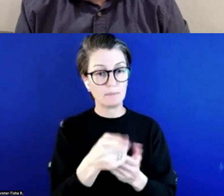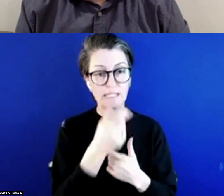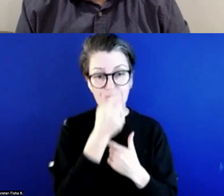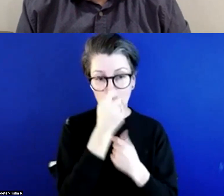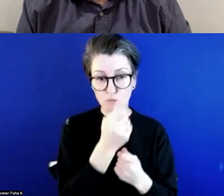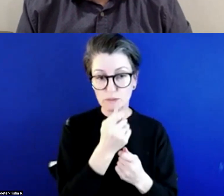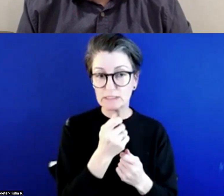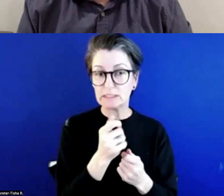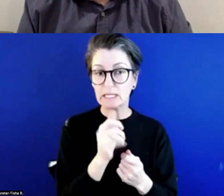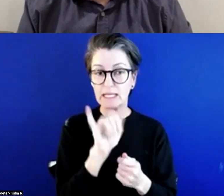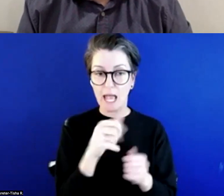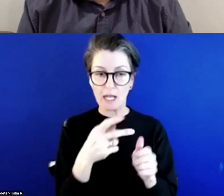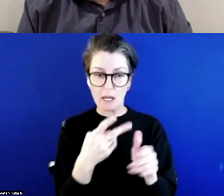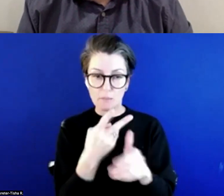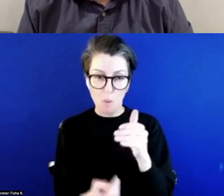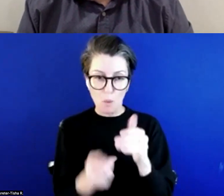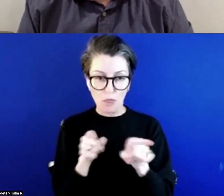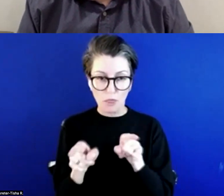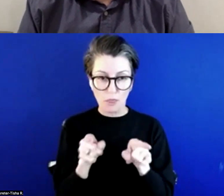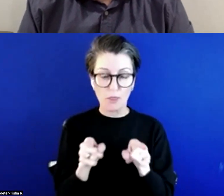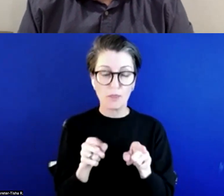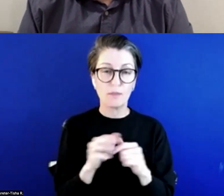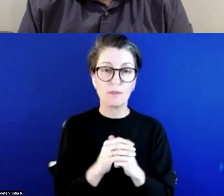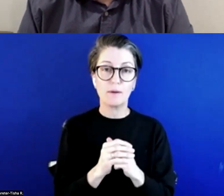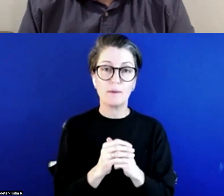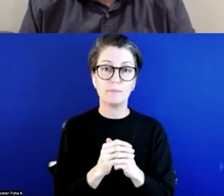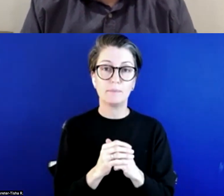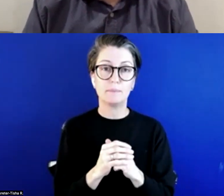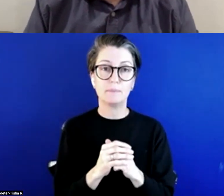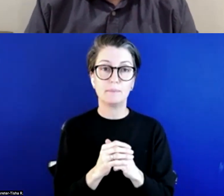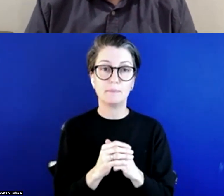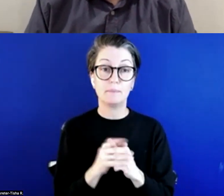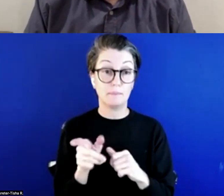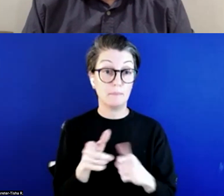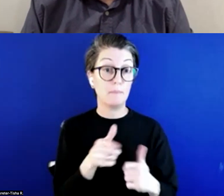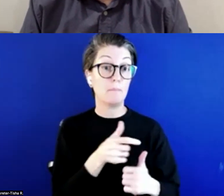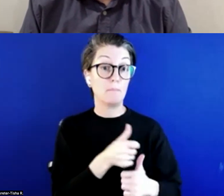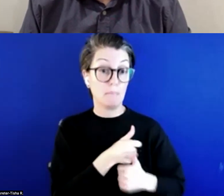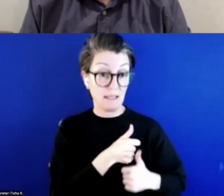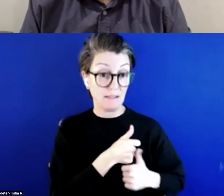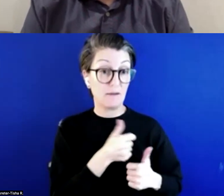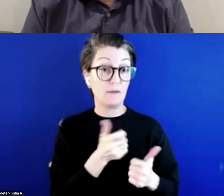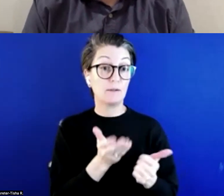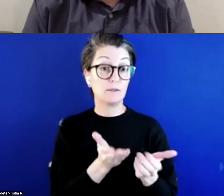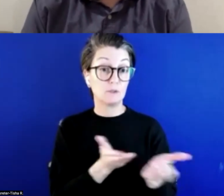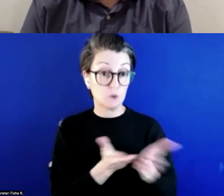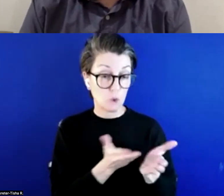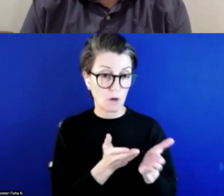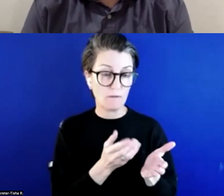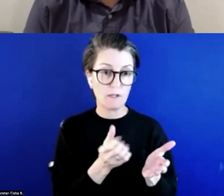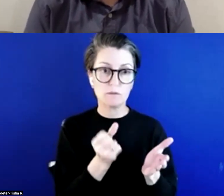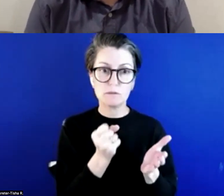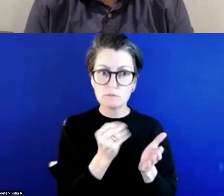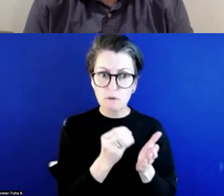of duality, where the military and the service is often so ingrained in our